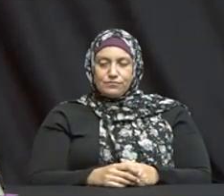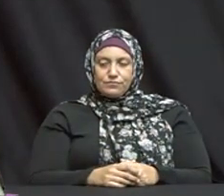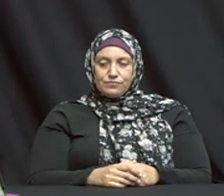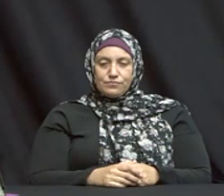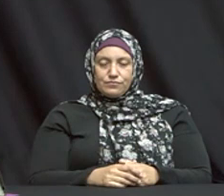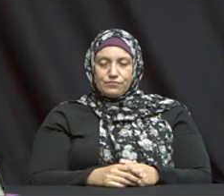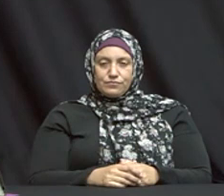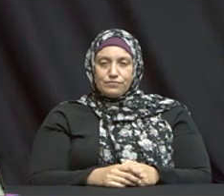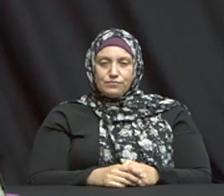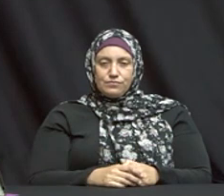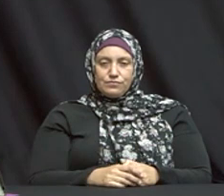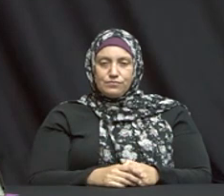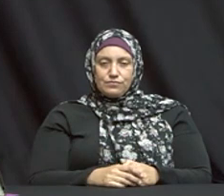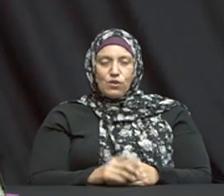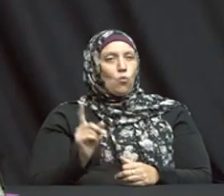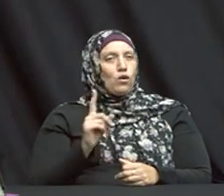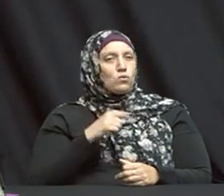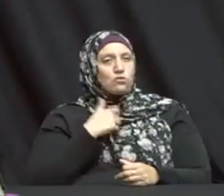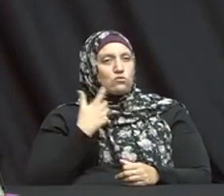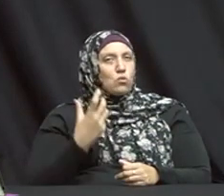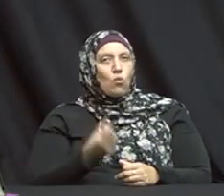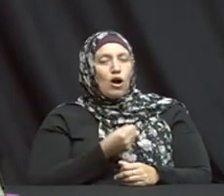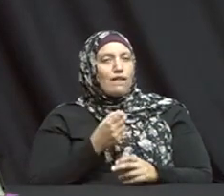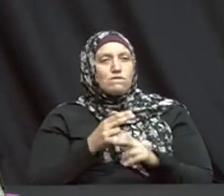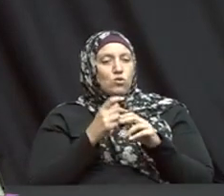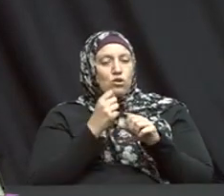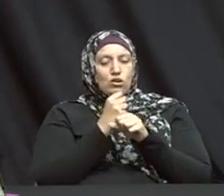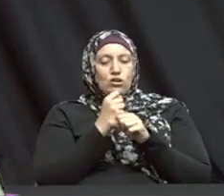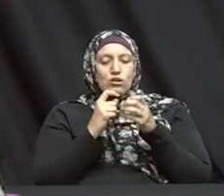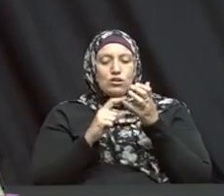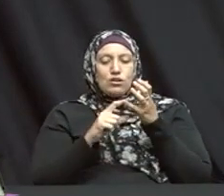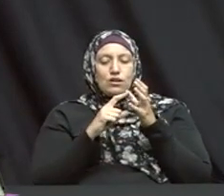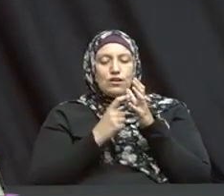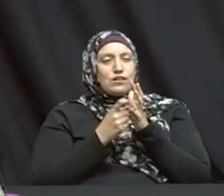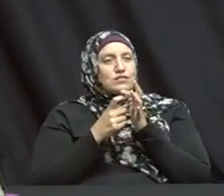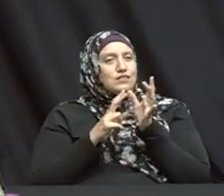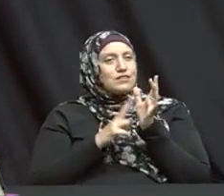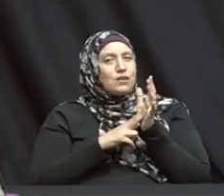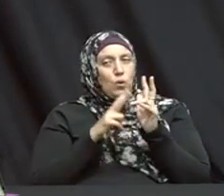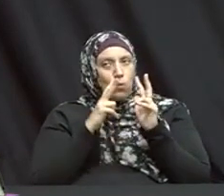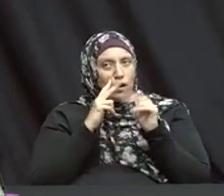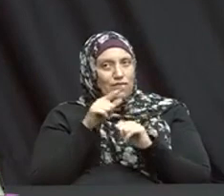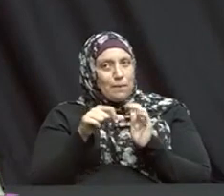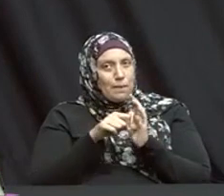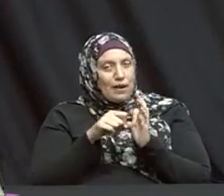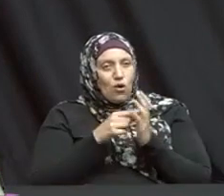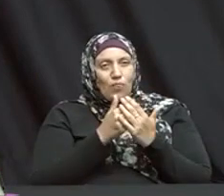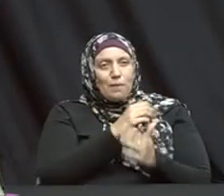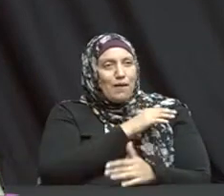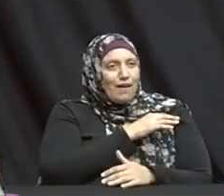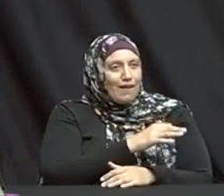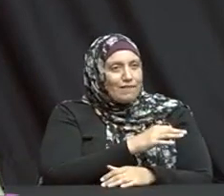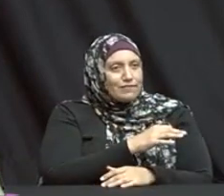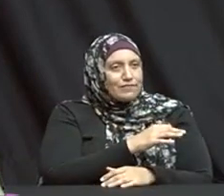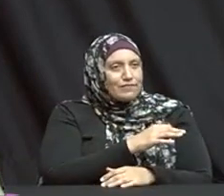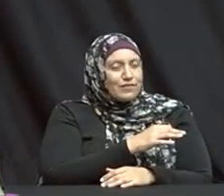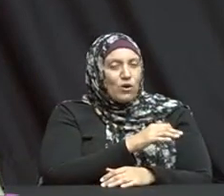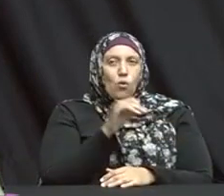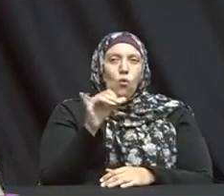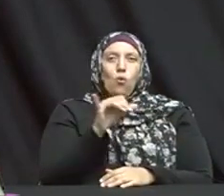is there a requirement for a guardian to look after that share on their behalf, or is it entirely